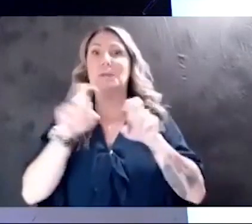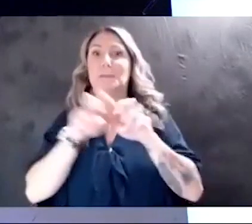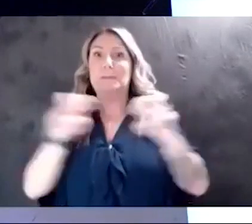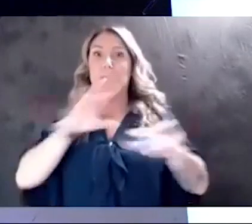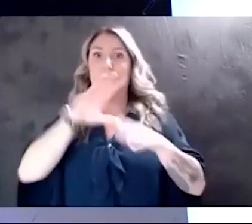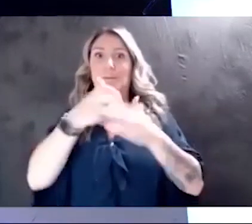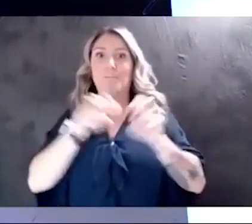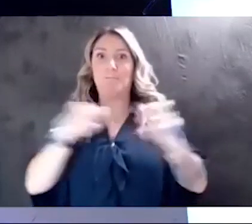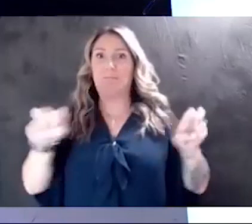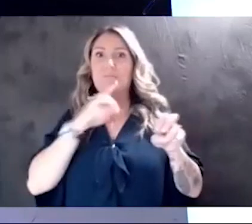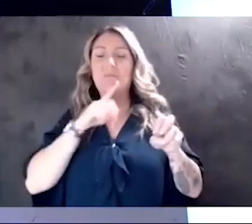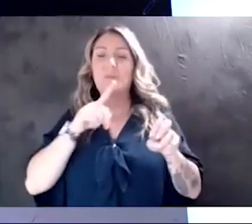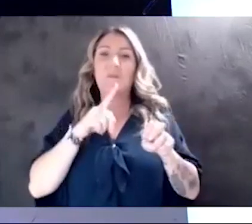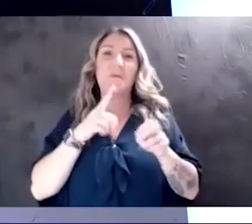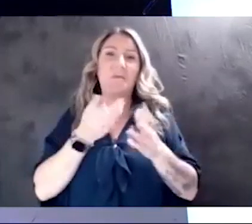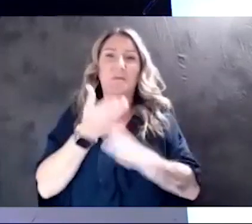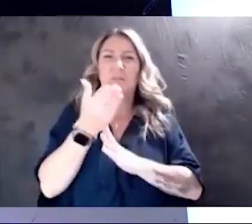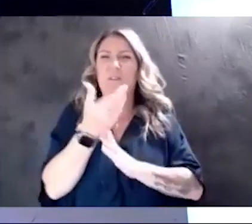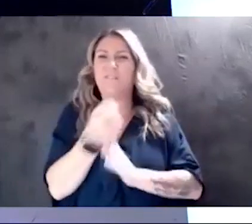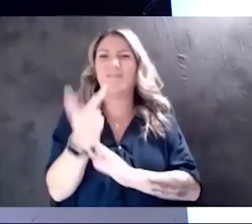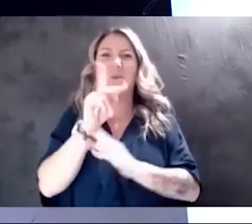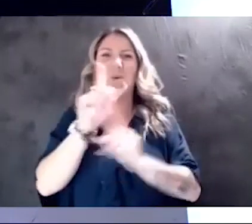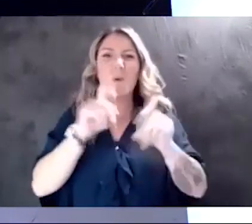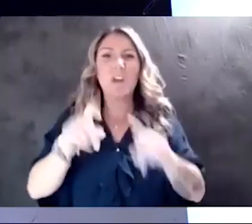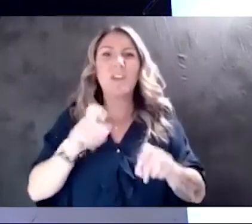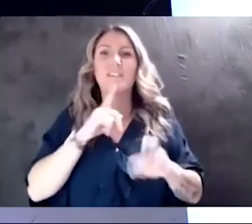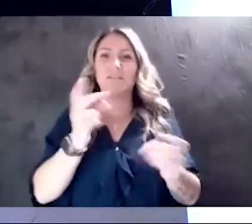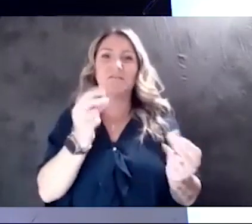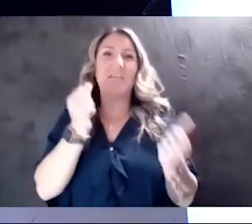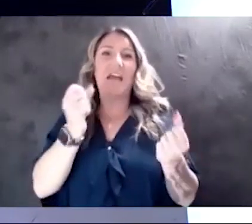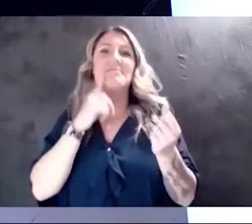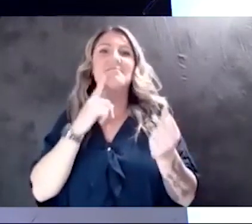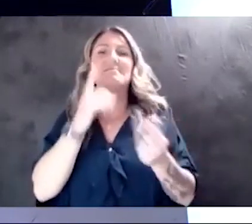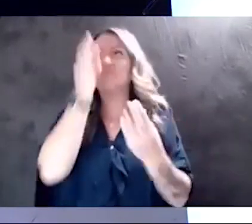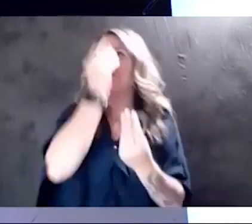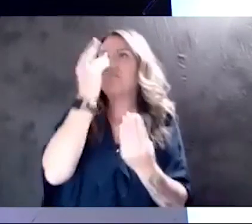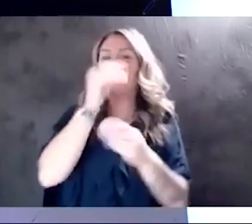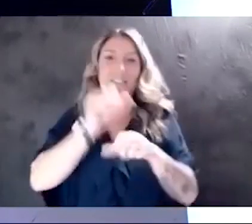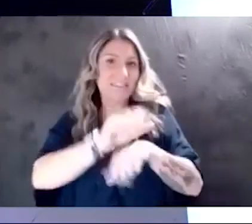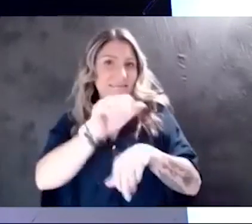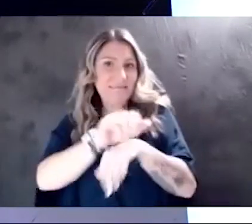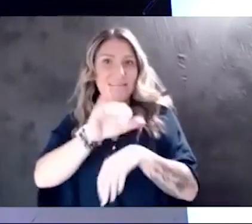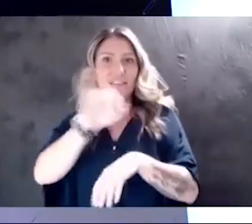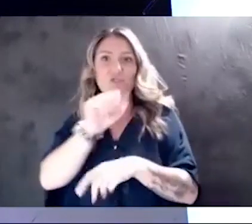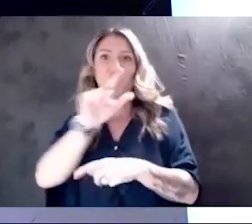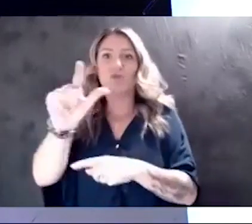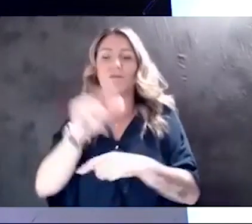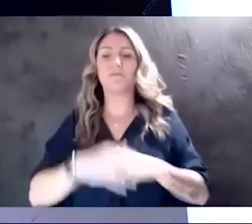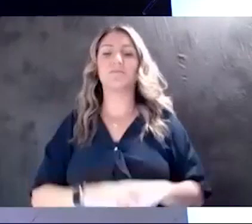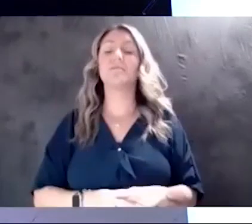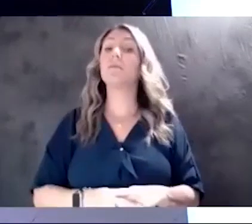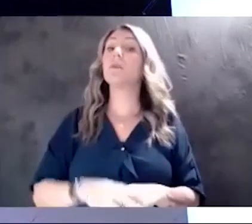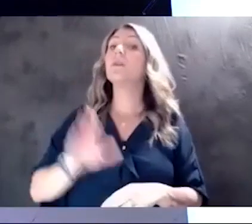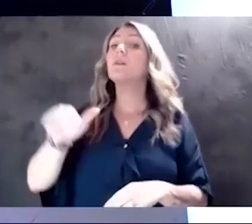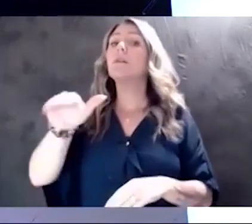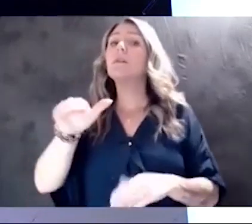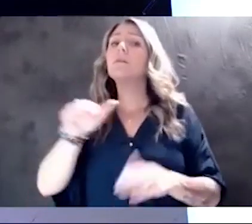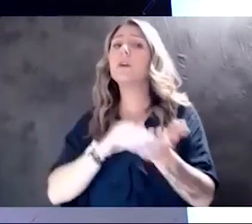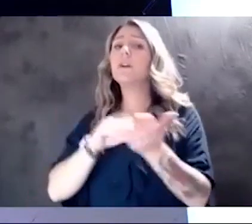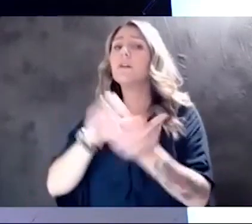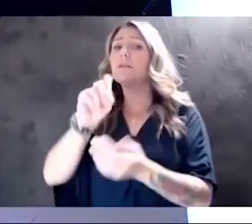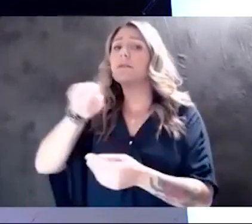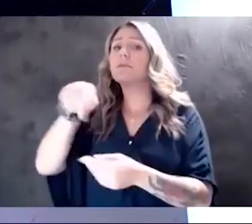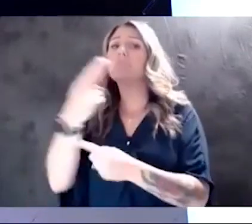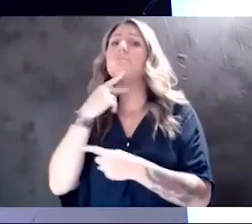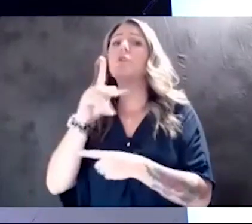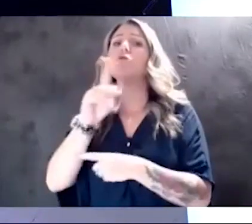questions for them really quick. So be thinking of those and get those sent in to Jill. Dr. Smith, you just had your advisory committee meeting.